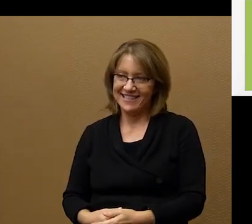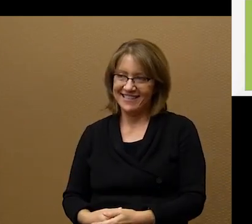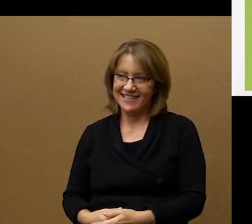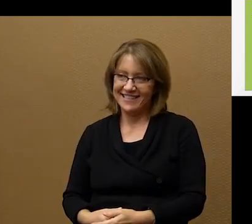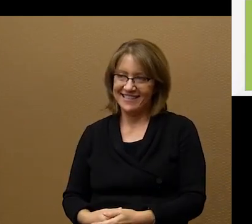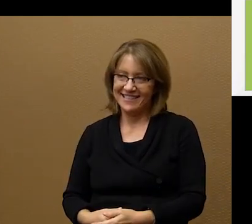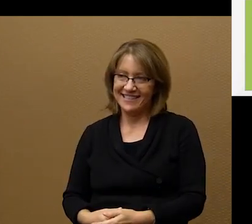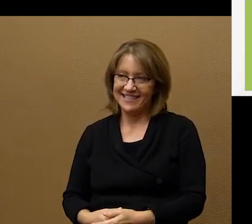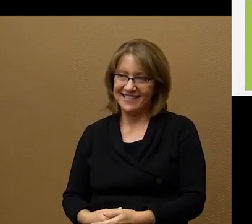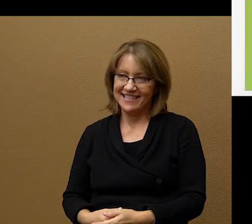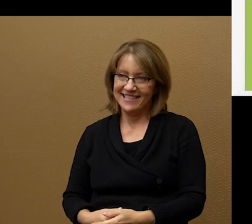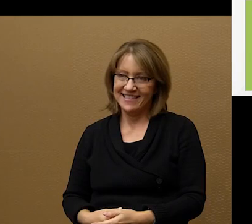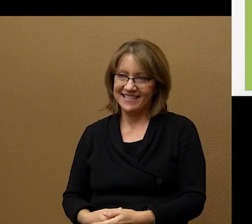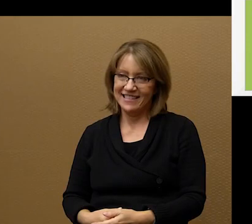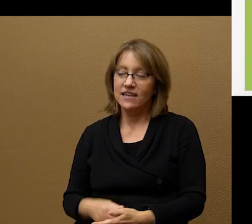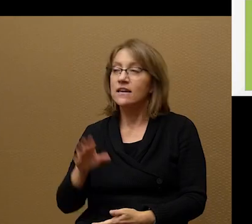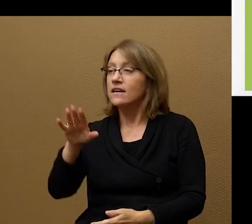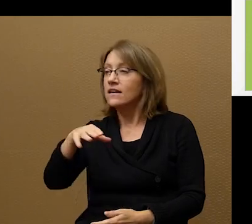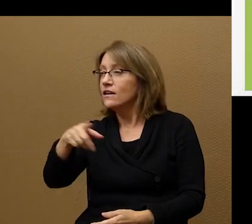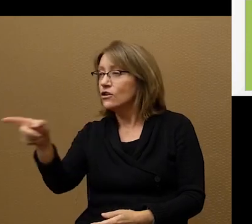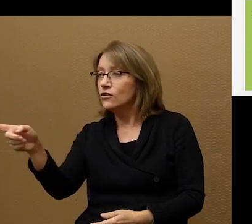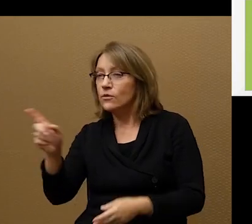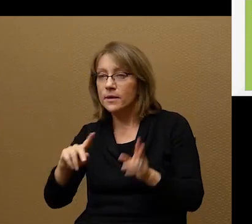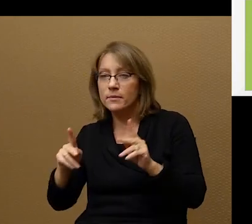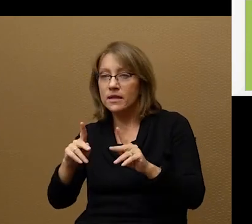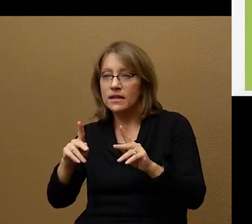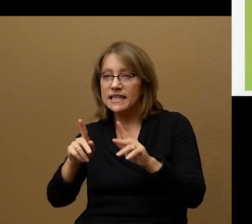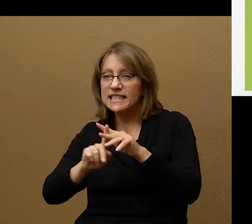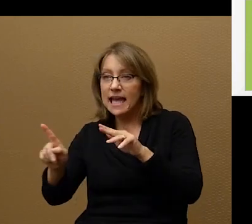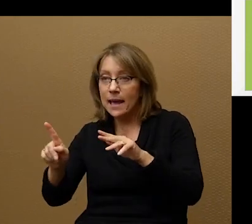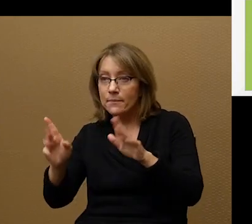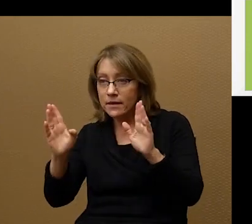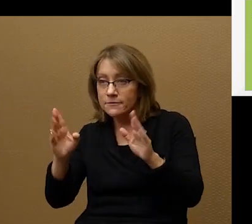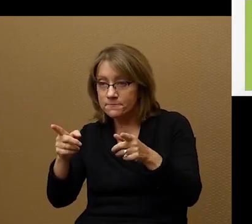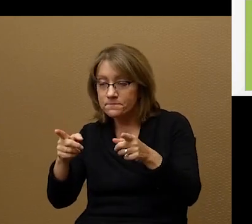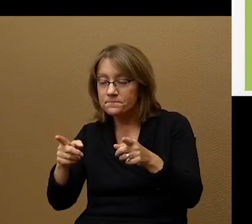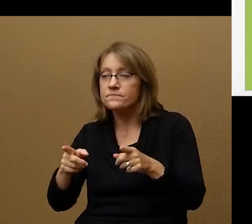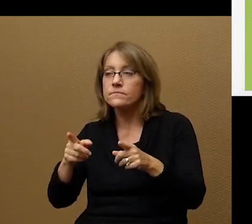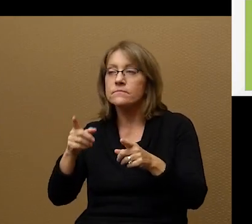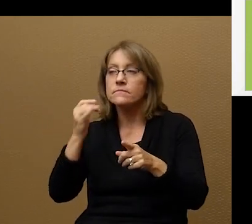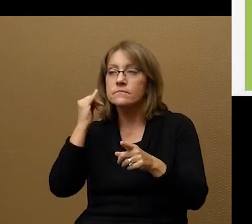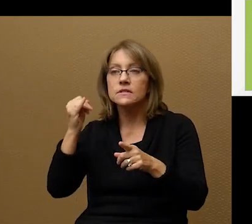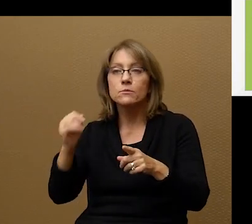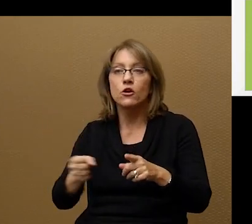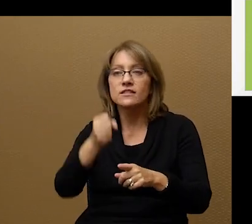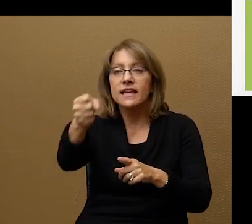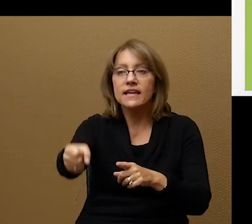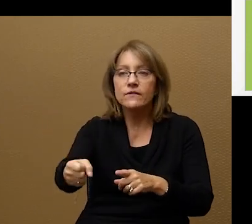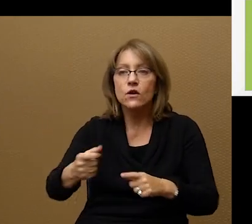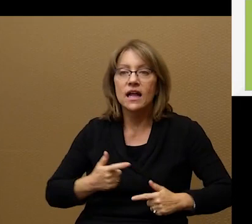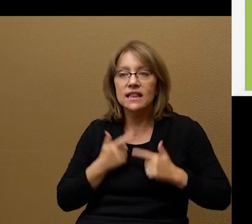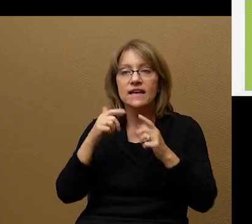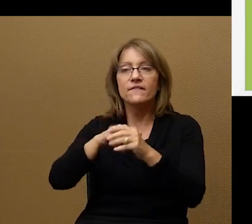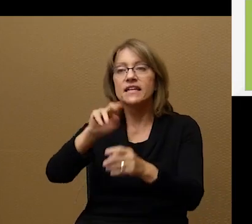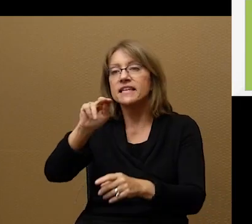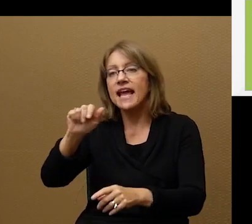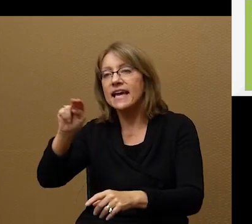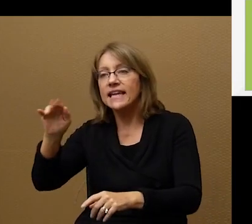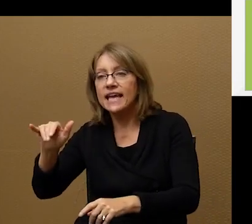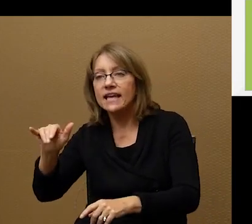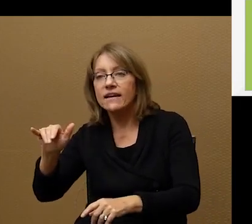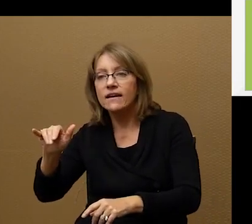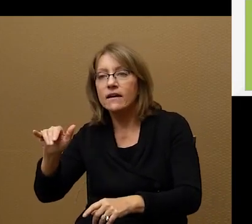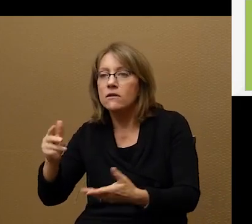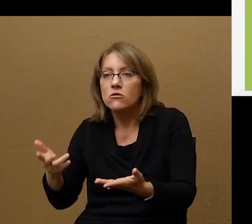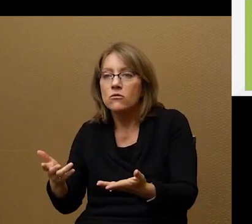Now, okay, escape people. I'm just gonna put you on the spot. What if I give you a live-in nanny? How do you